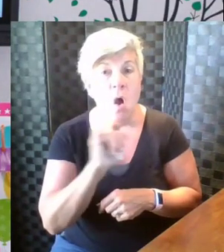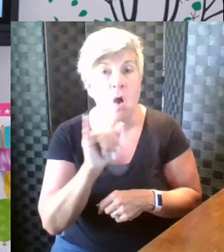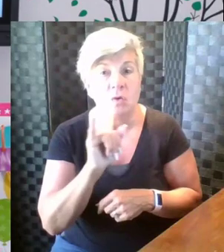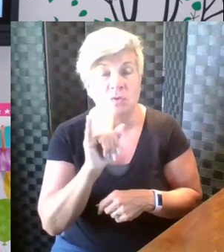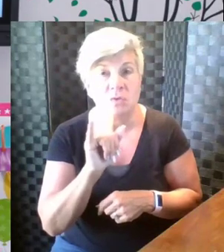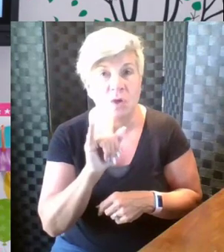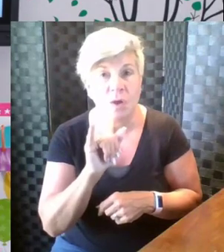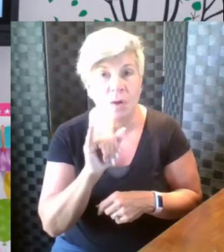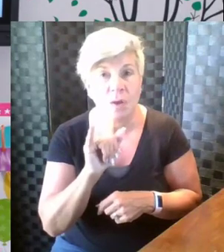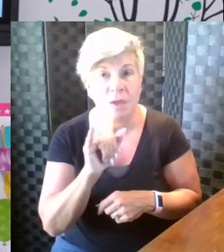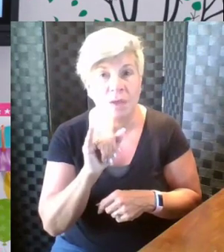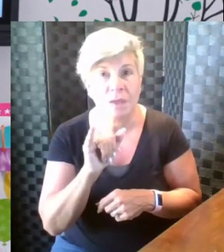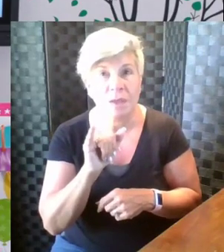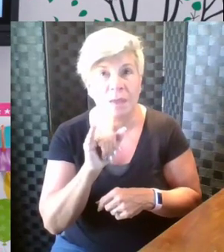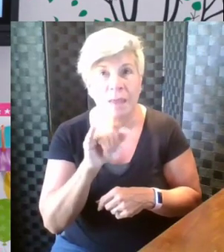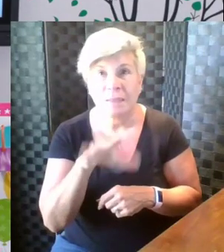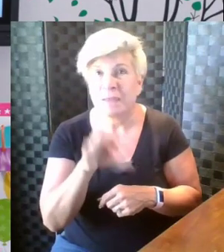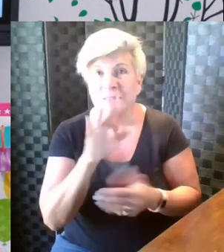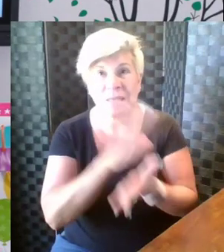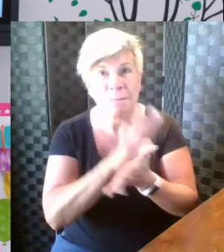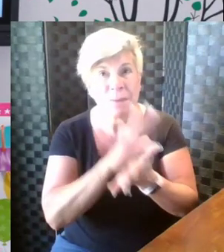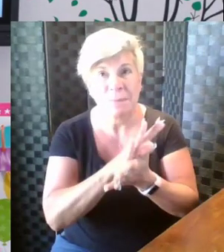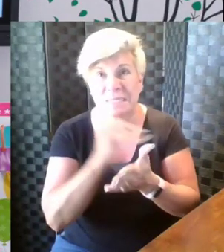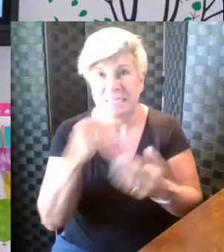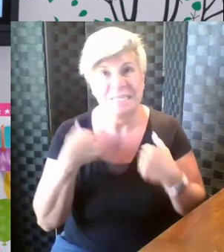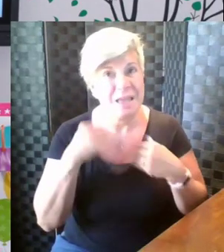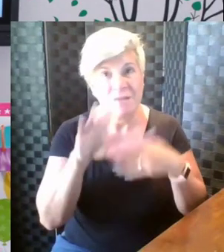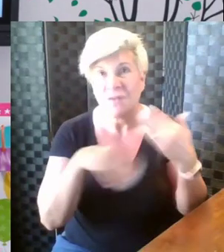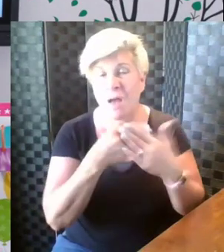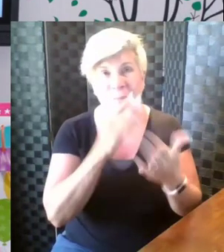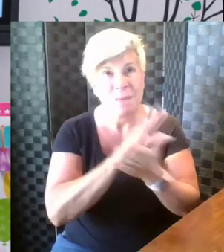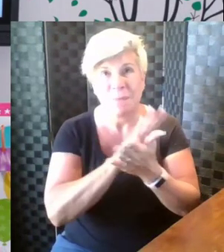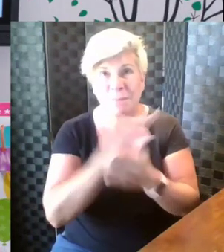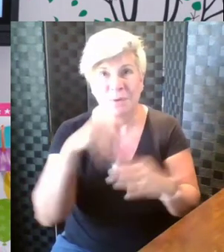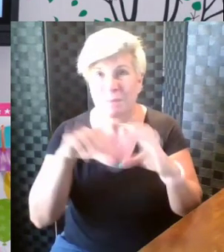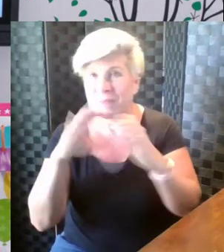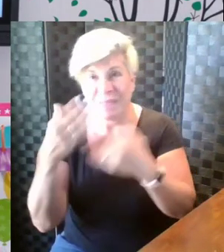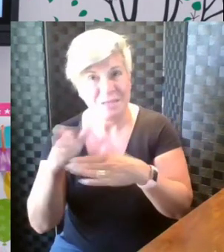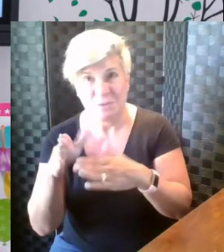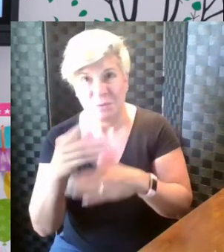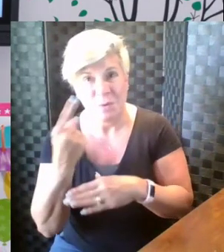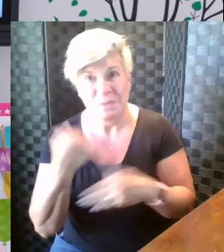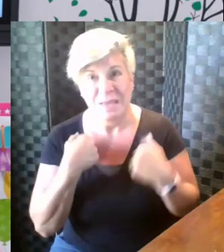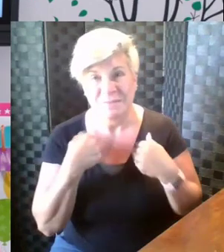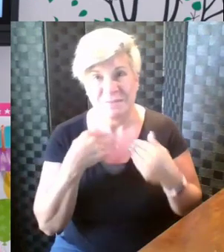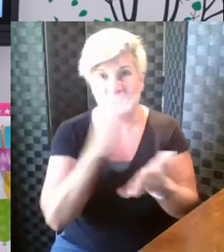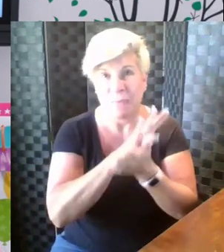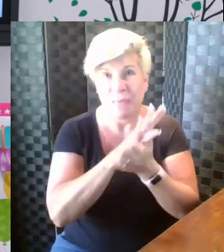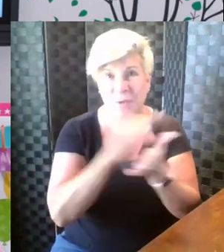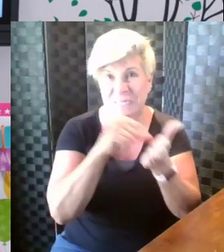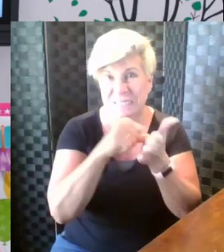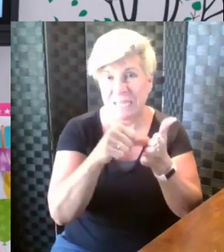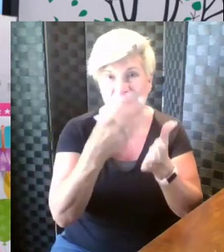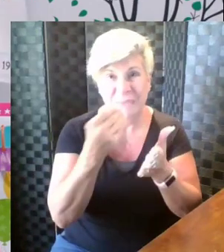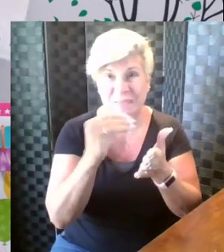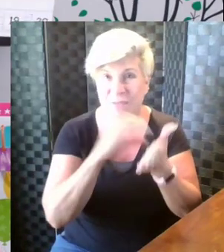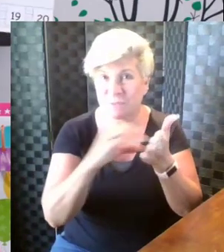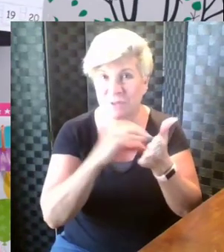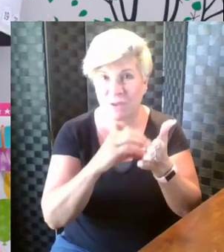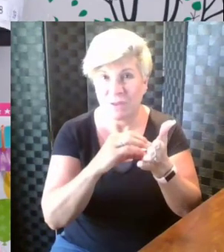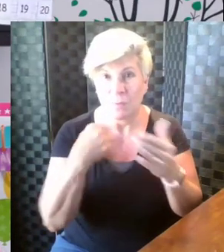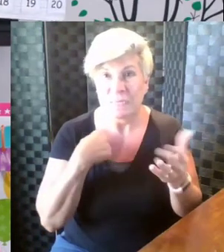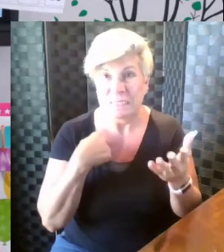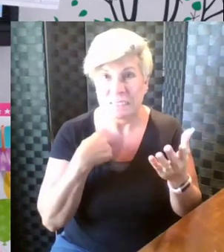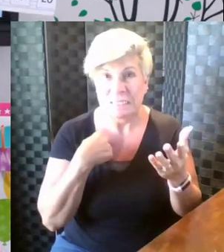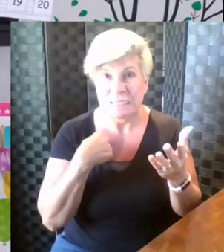also took some paper I had at home. I did not have all my teacher tools that I normally keep in the classroom. I just had some paper, tape, and those cards and scissors. So what